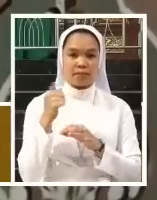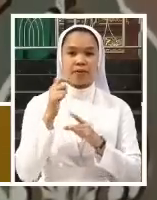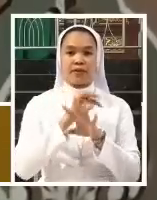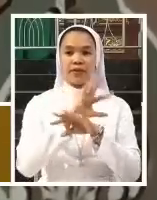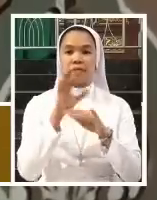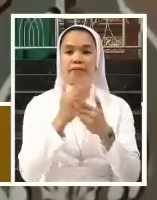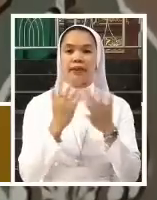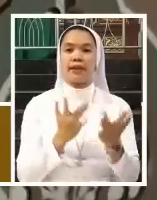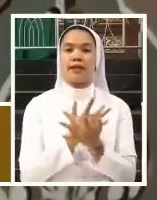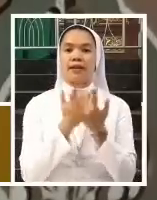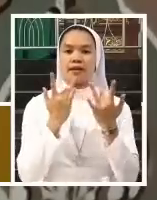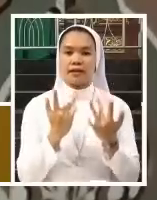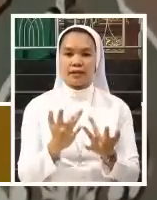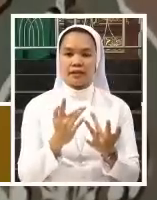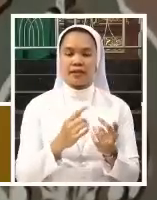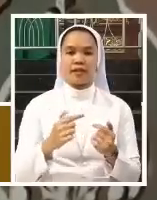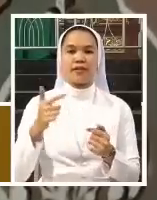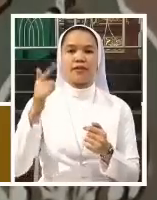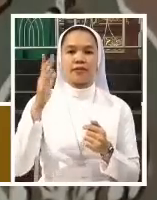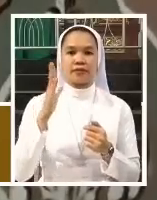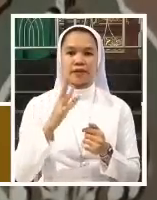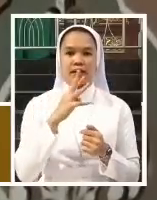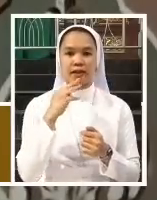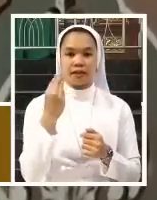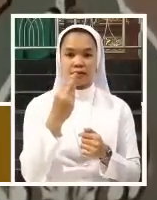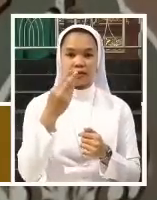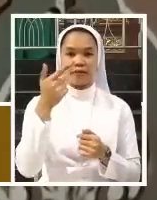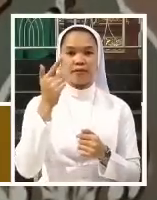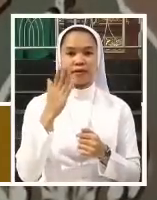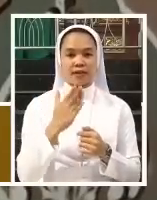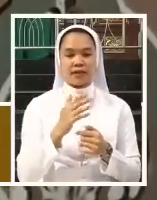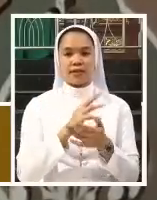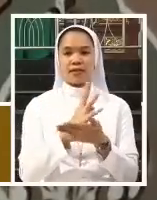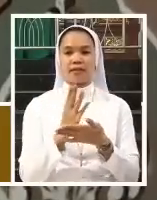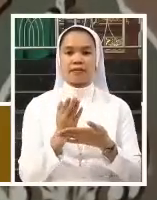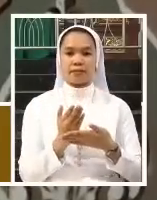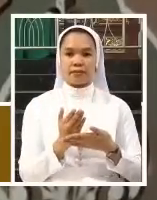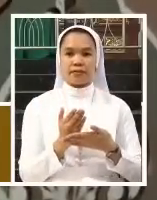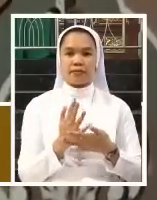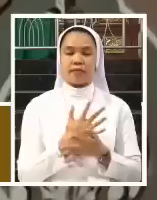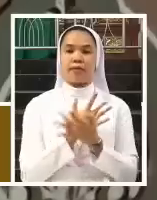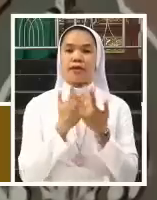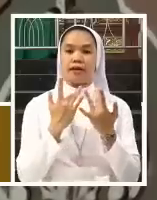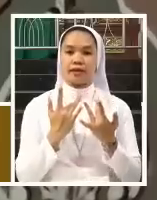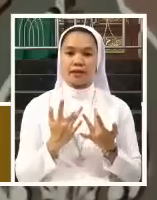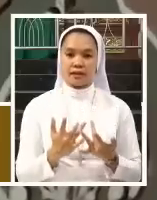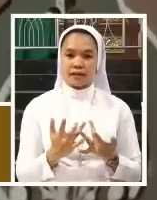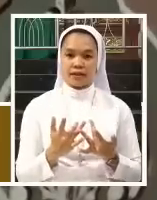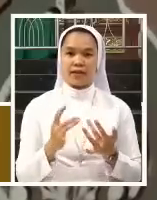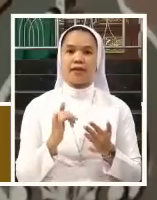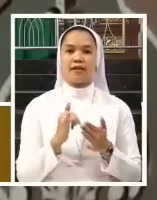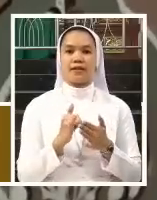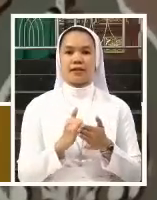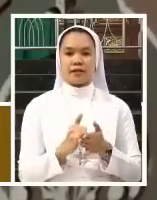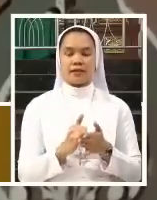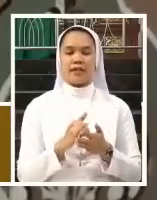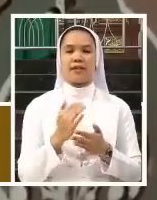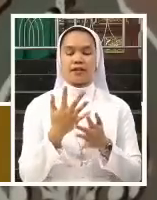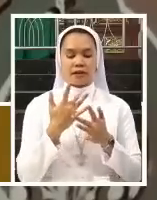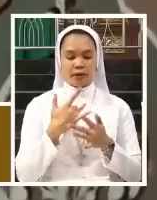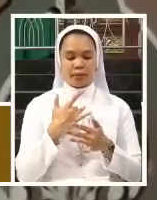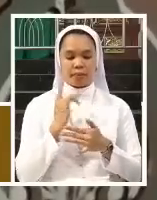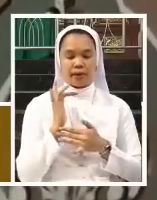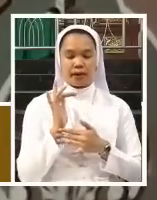the heart of God to whom we participate, a heart that shares the